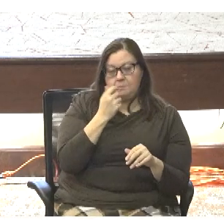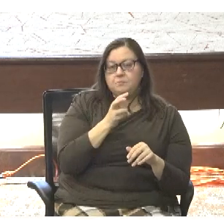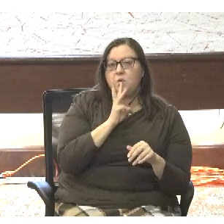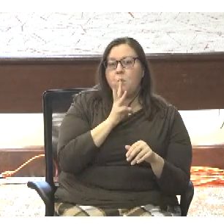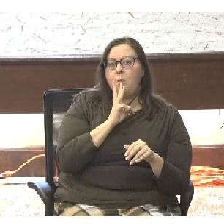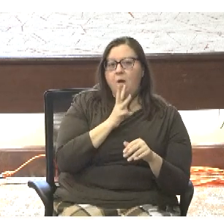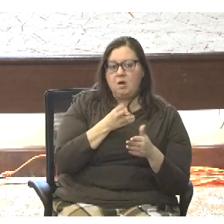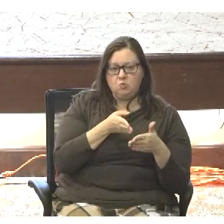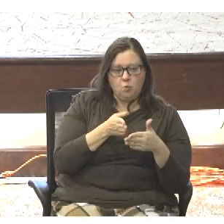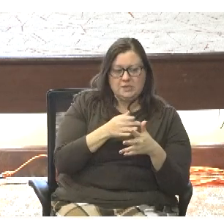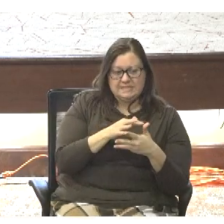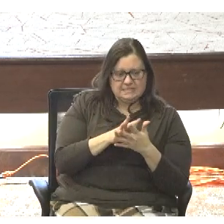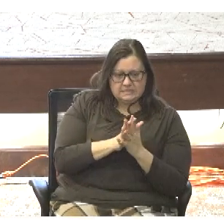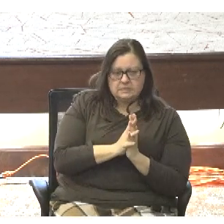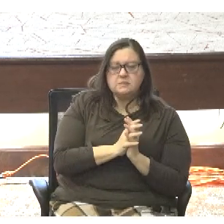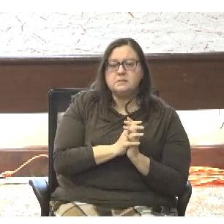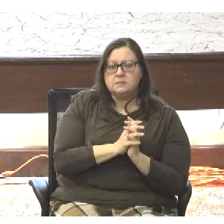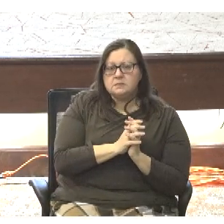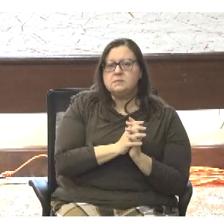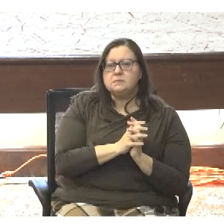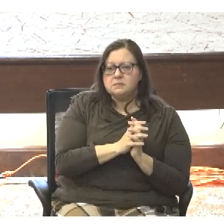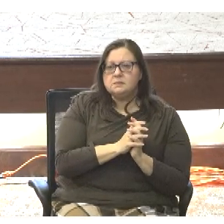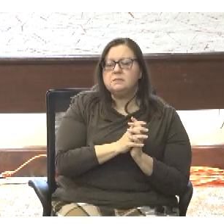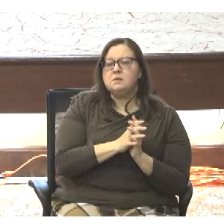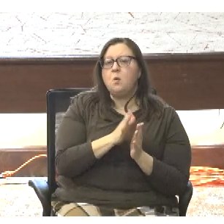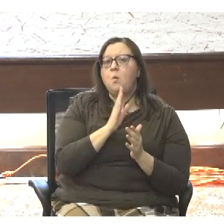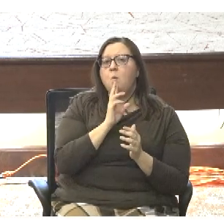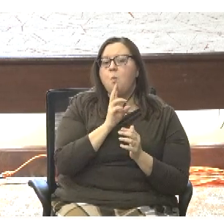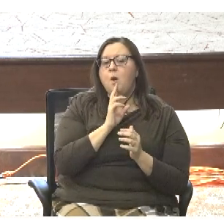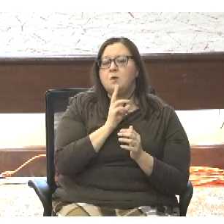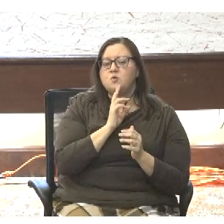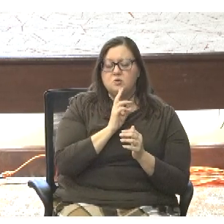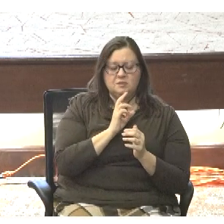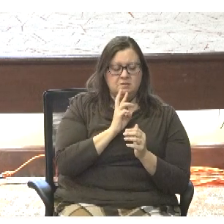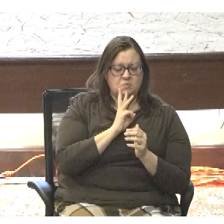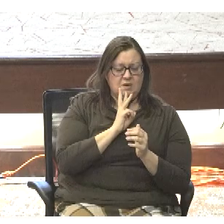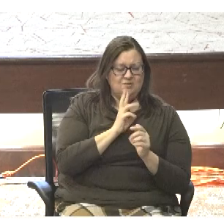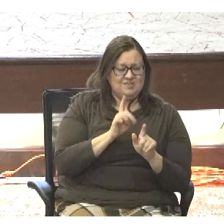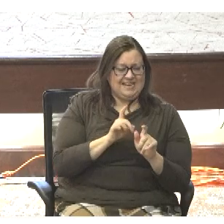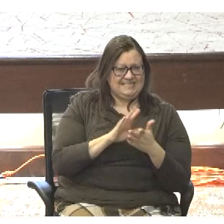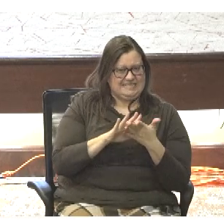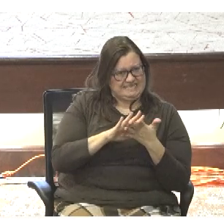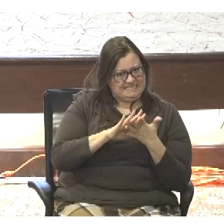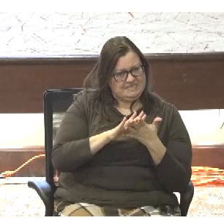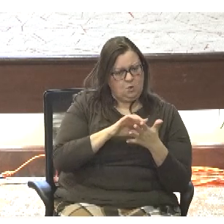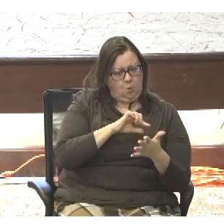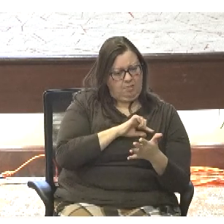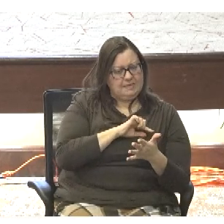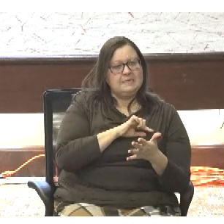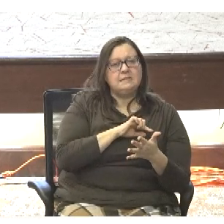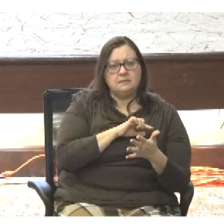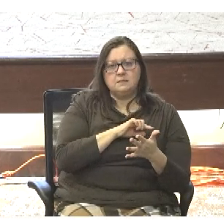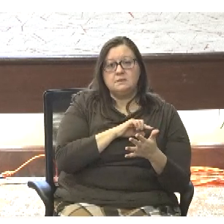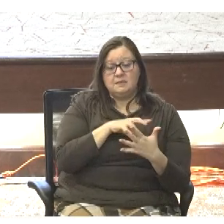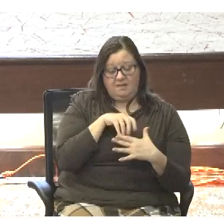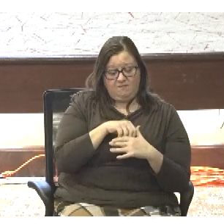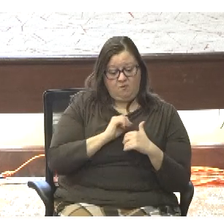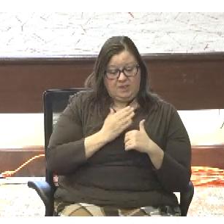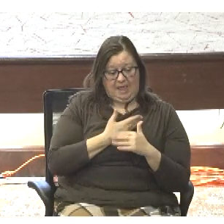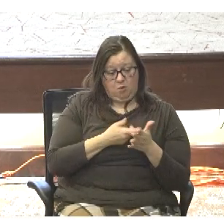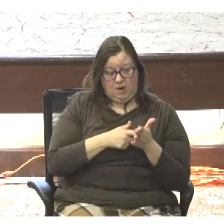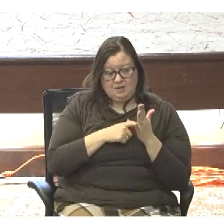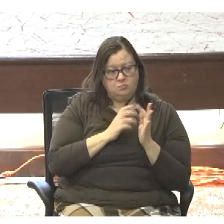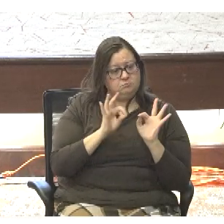waterways and water courses. And so having a water quality component within our stormwater design criteria is extremely